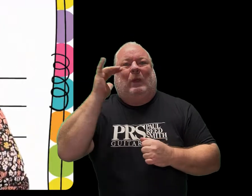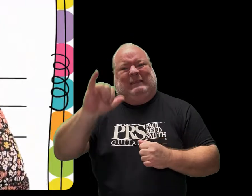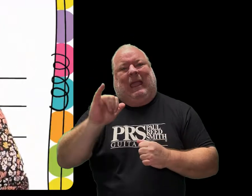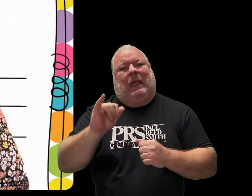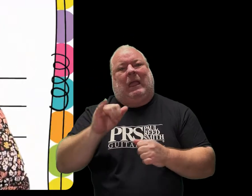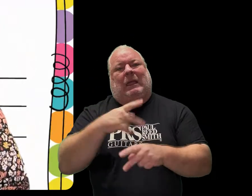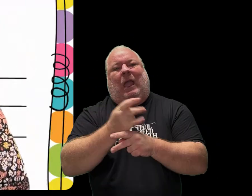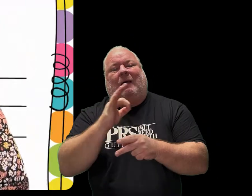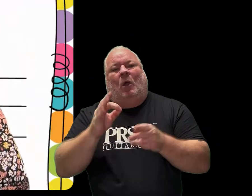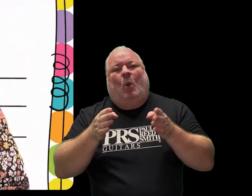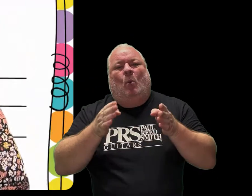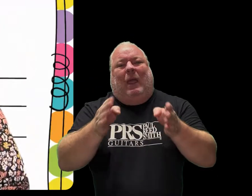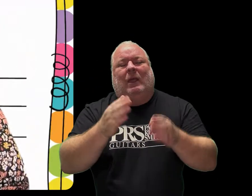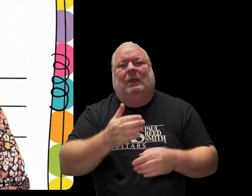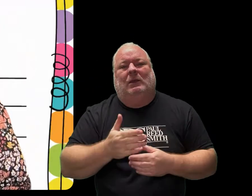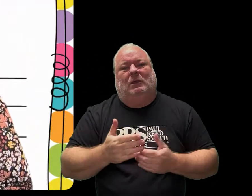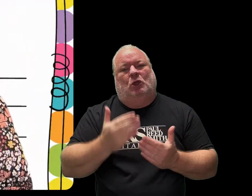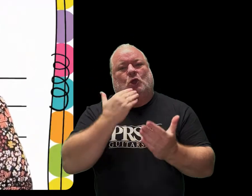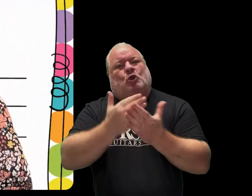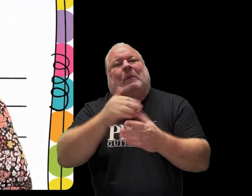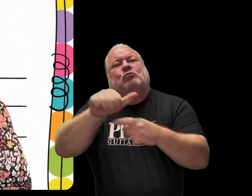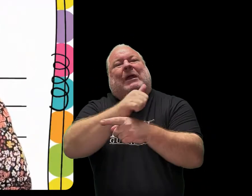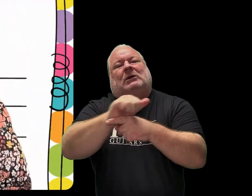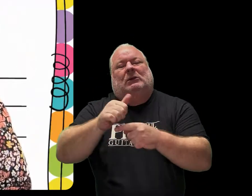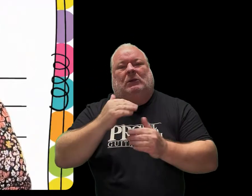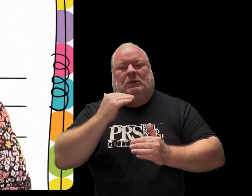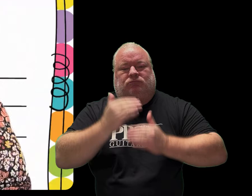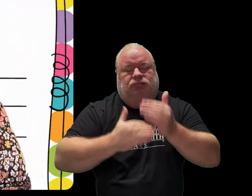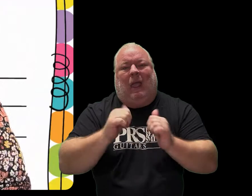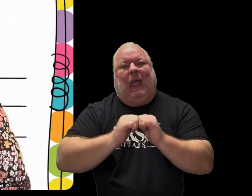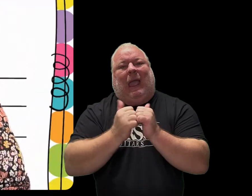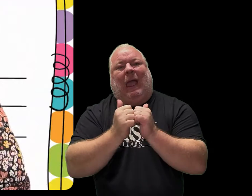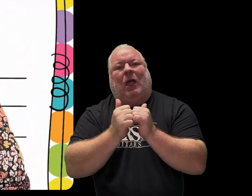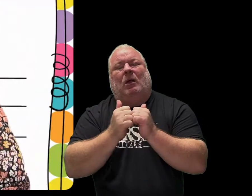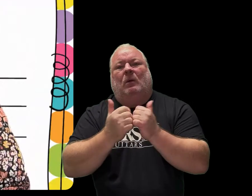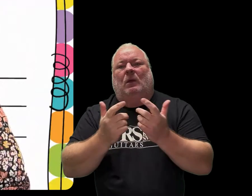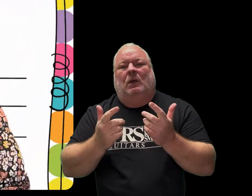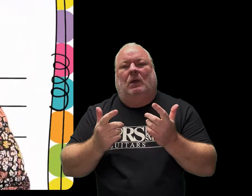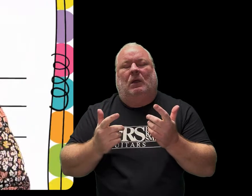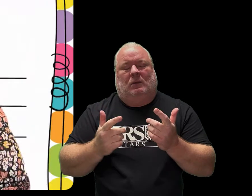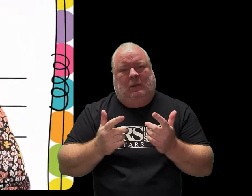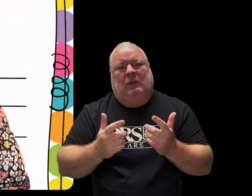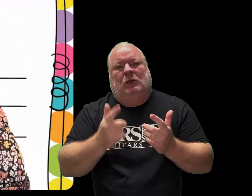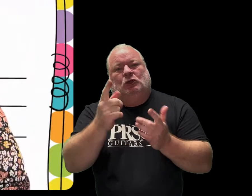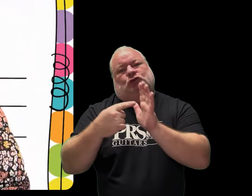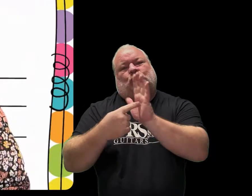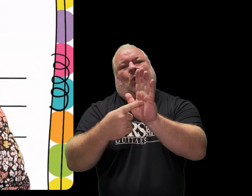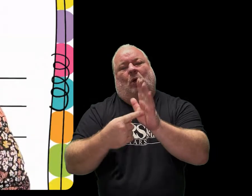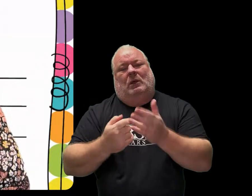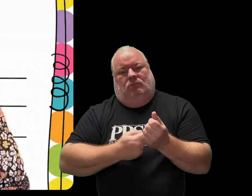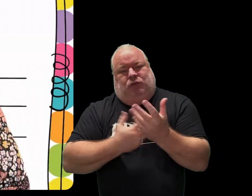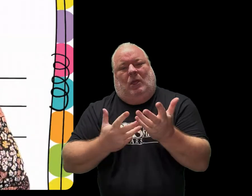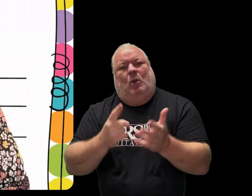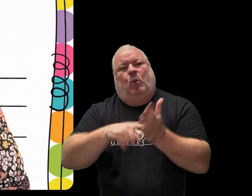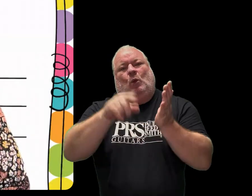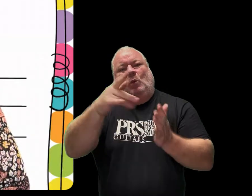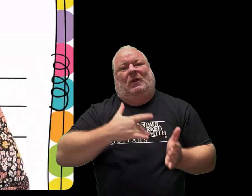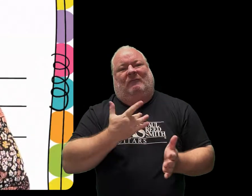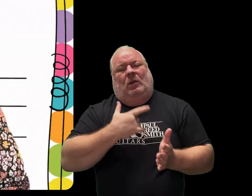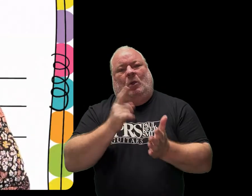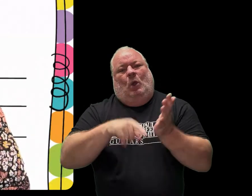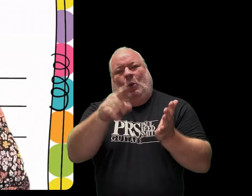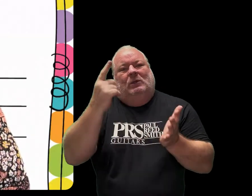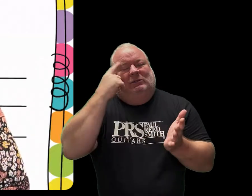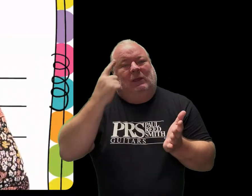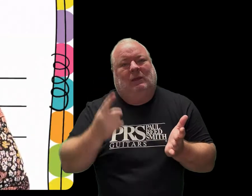have learned this when they were younger, and some of you may never had seen this before. The iMessage is a great